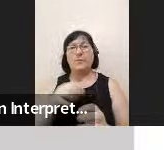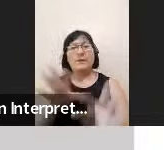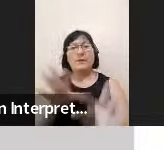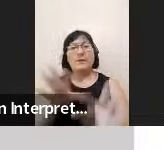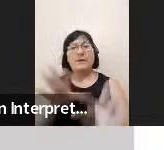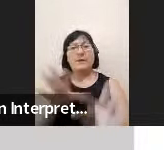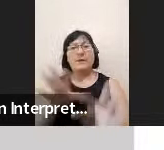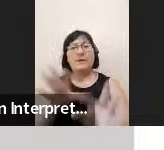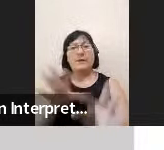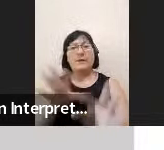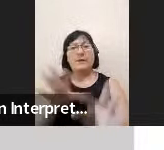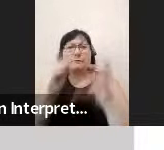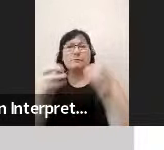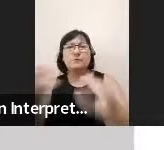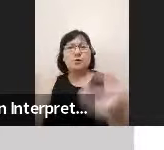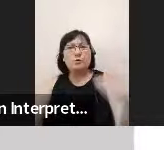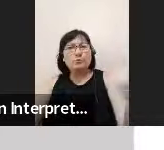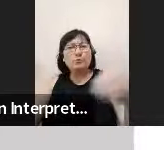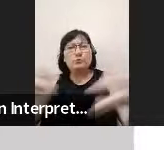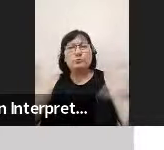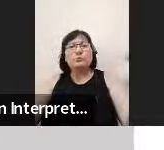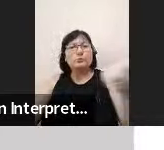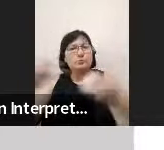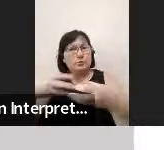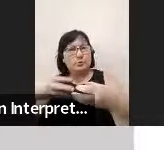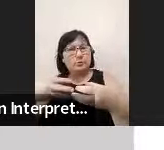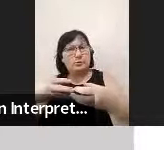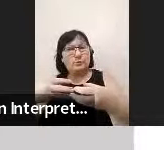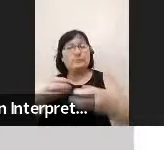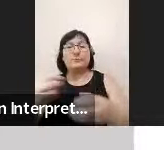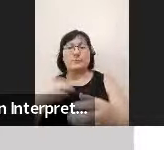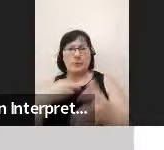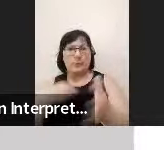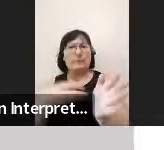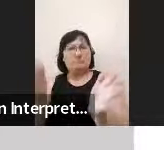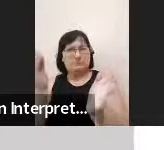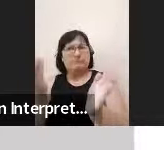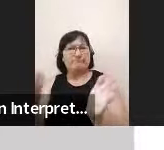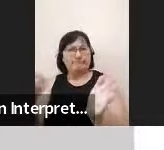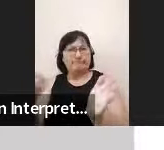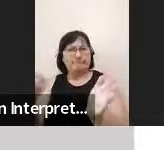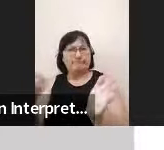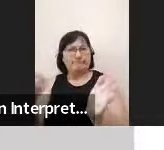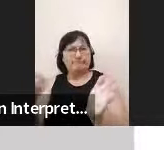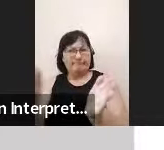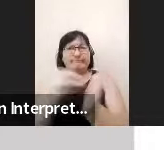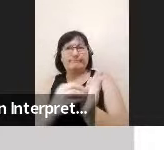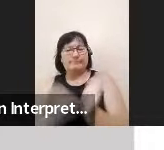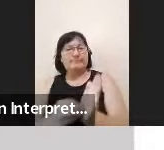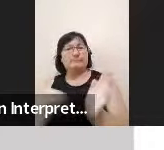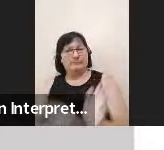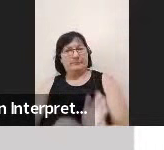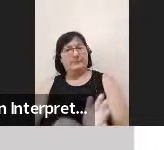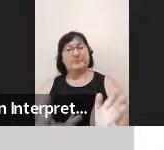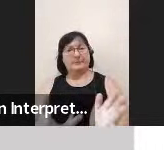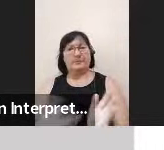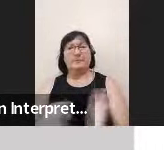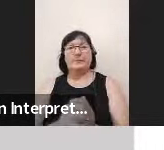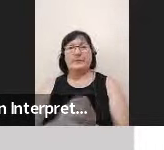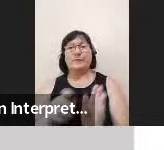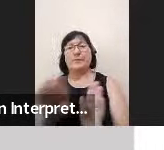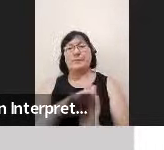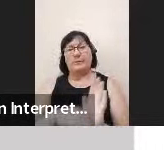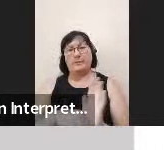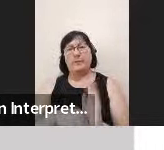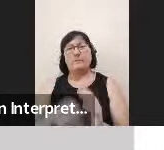form part of how then do we move forward in this program. We also provide flexible solutions for different clients,